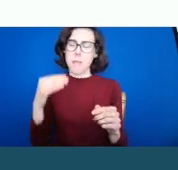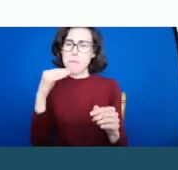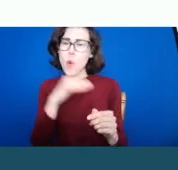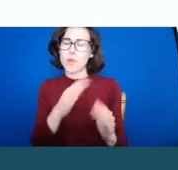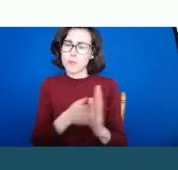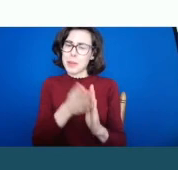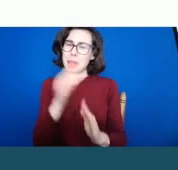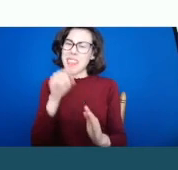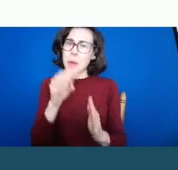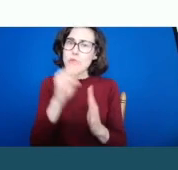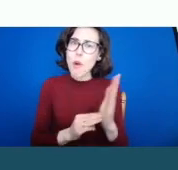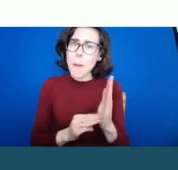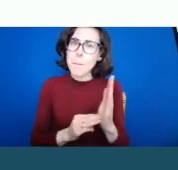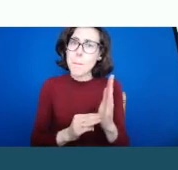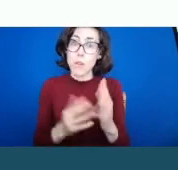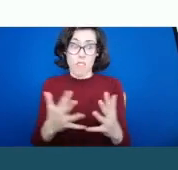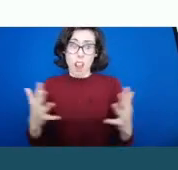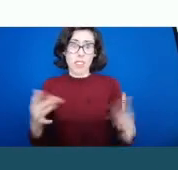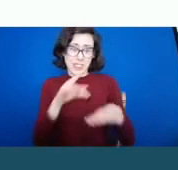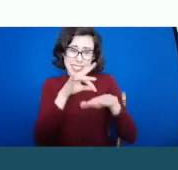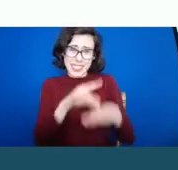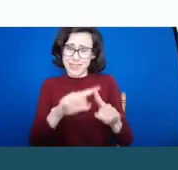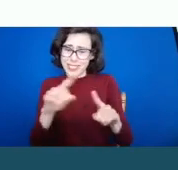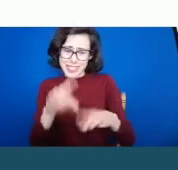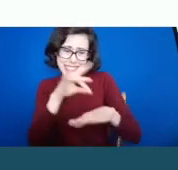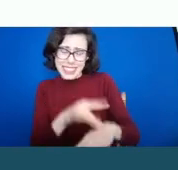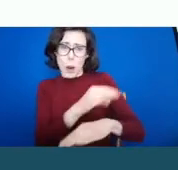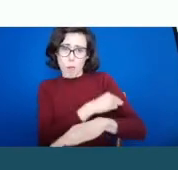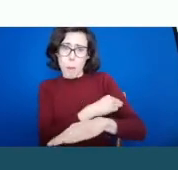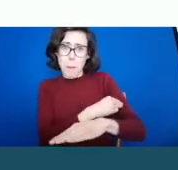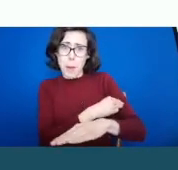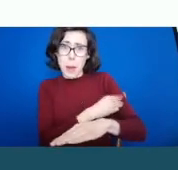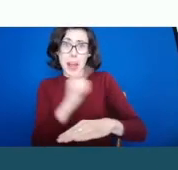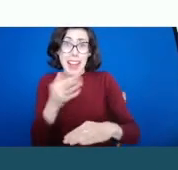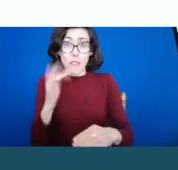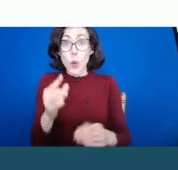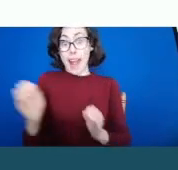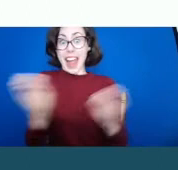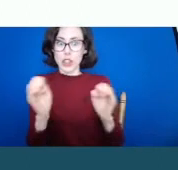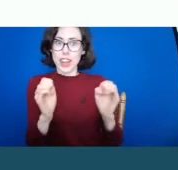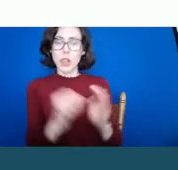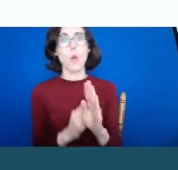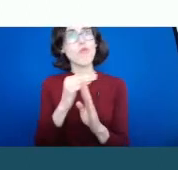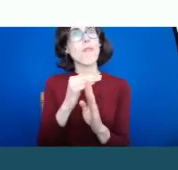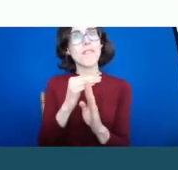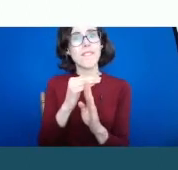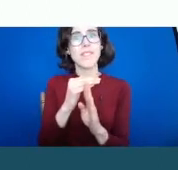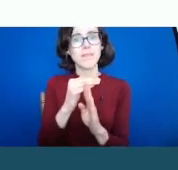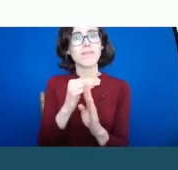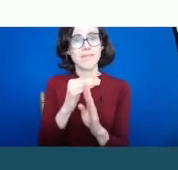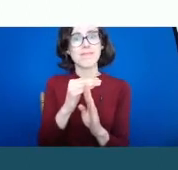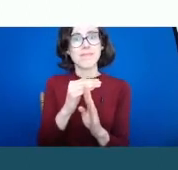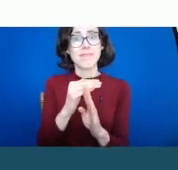so many conditions that exercise basically can improve all of these. It can improve a lot of them, and it does